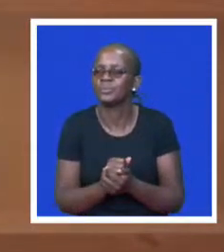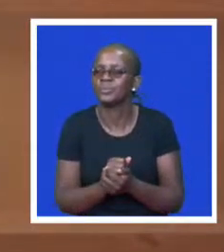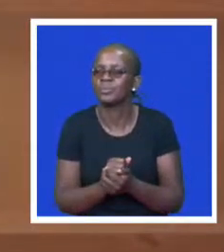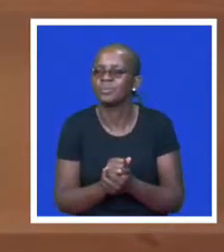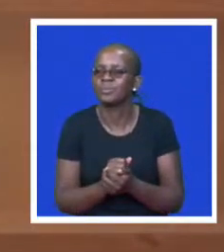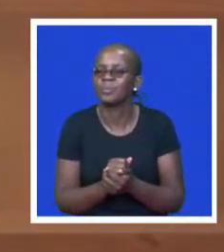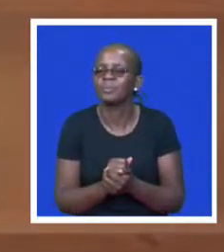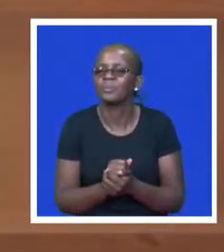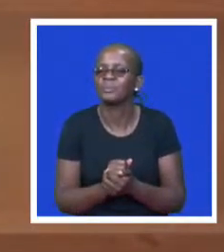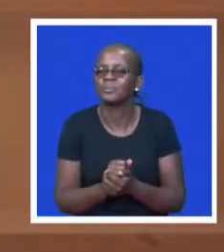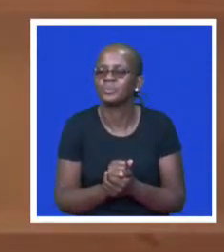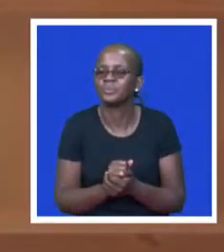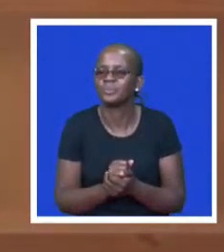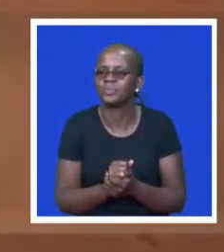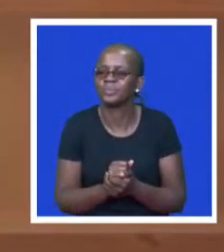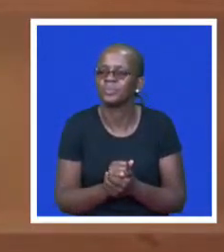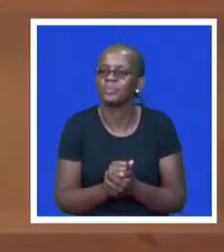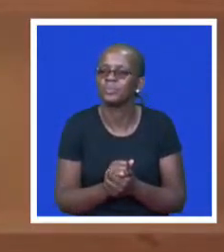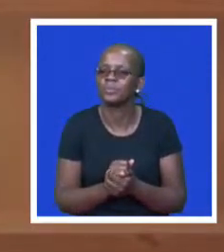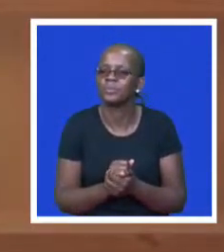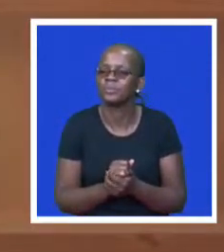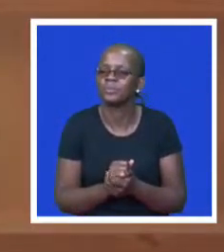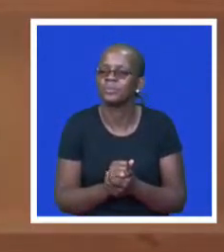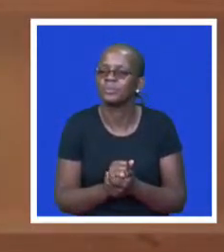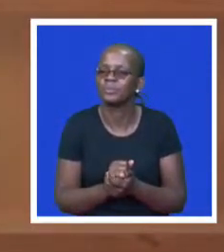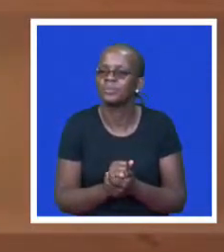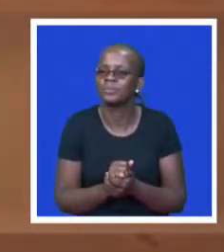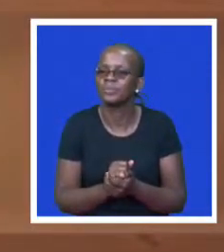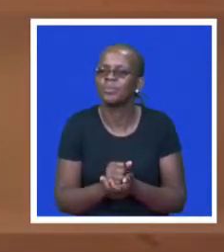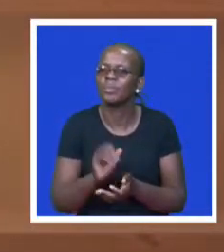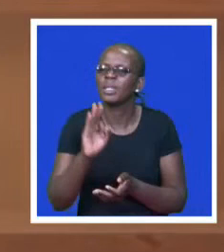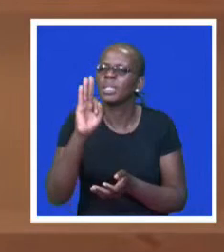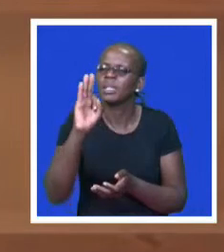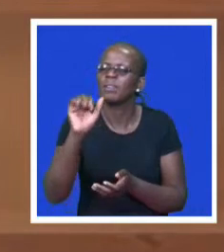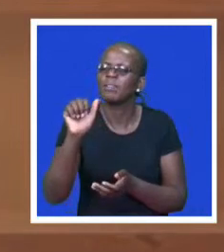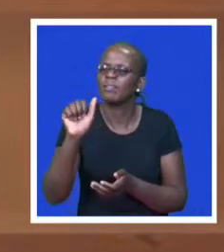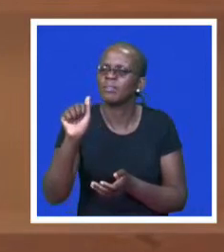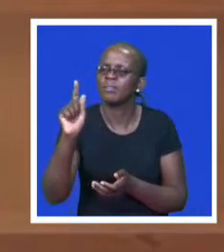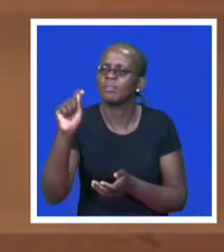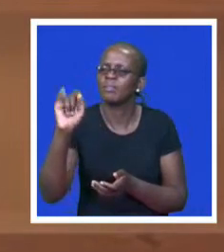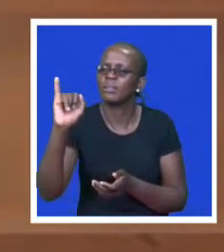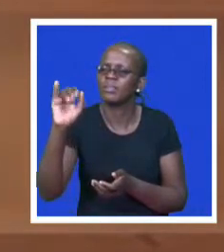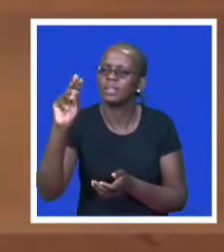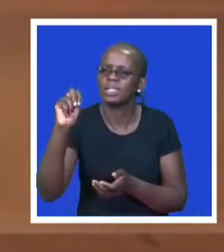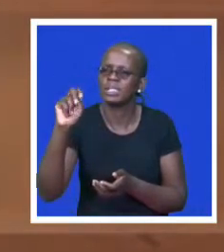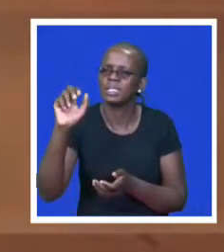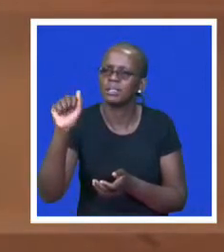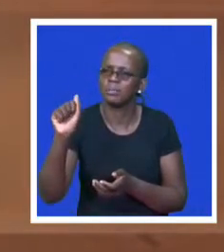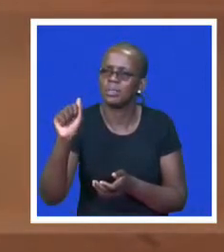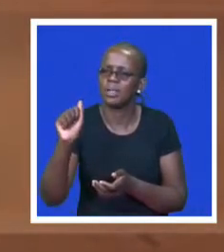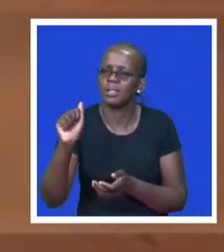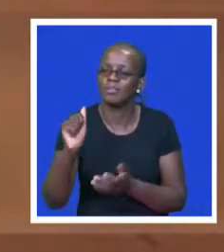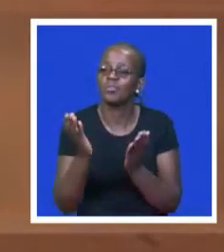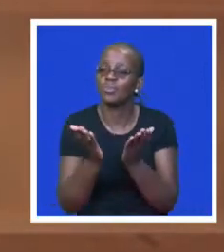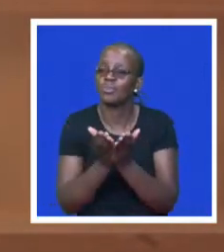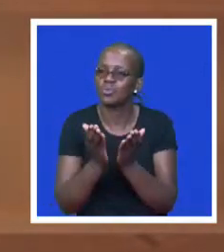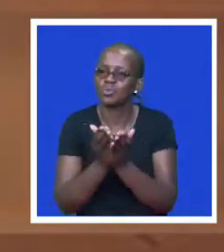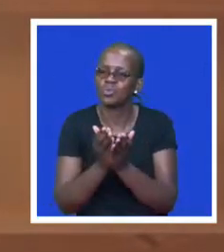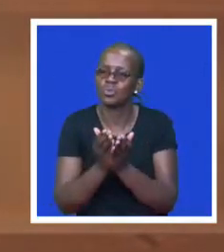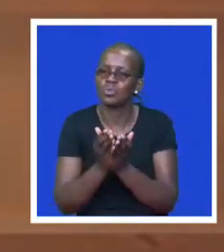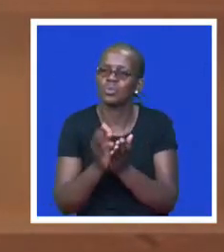for me. Okay. Yes. All right. So Fatima from St. Michael's, your number is